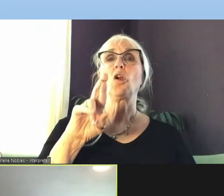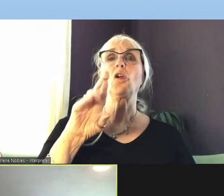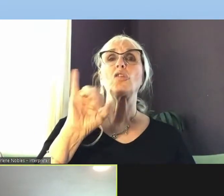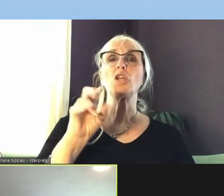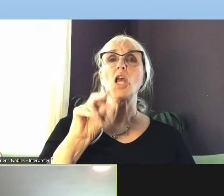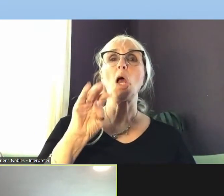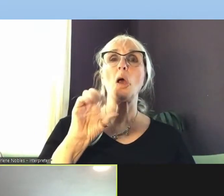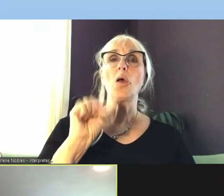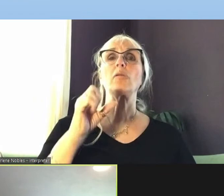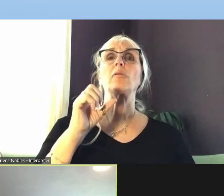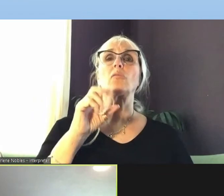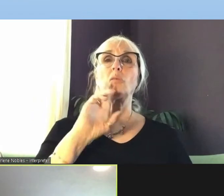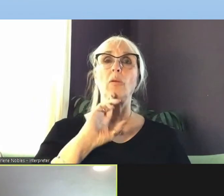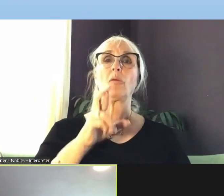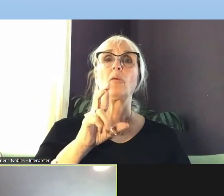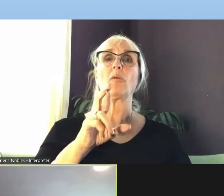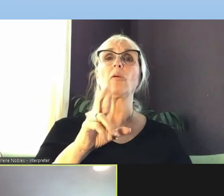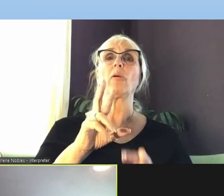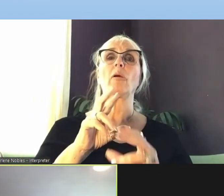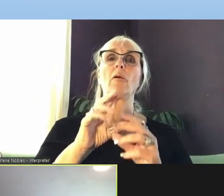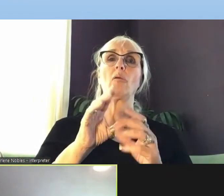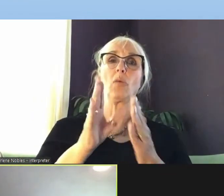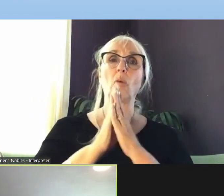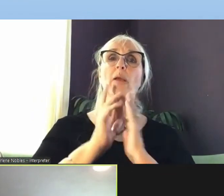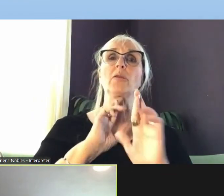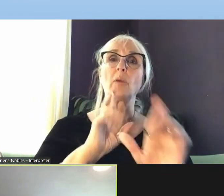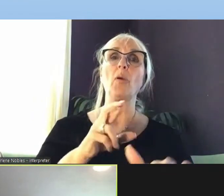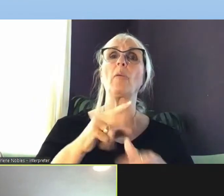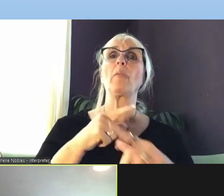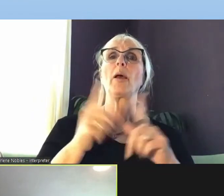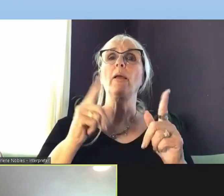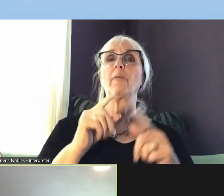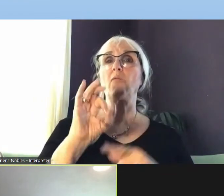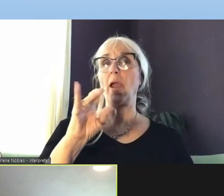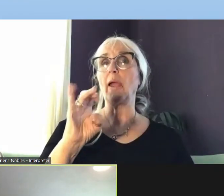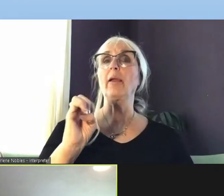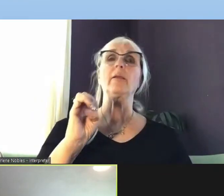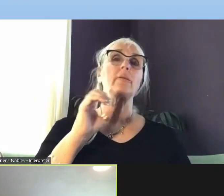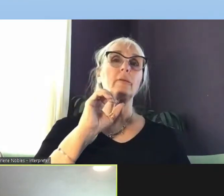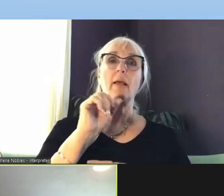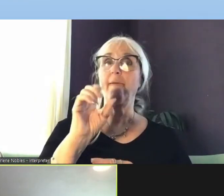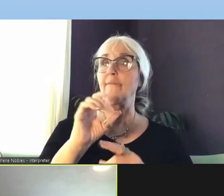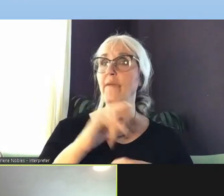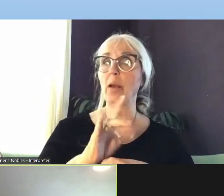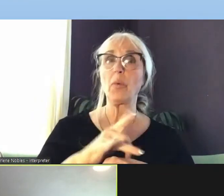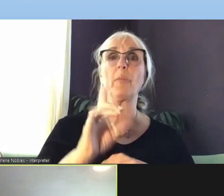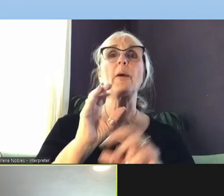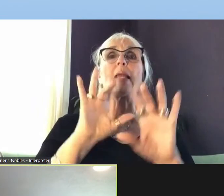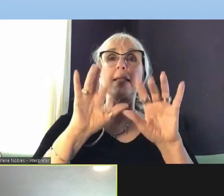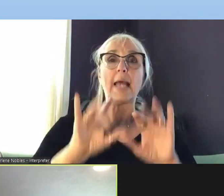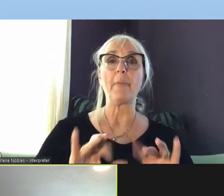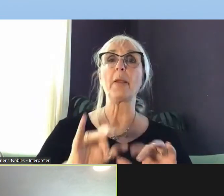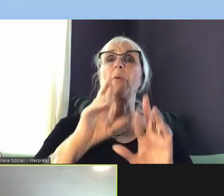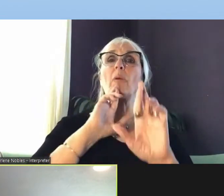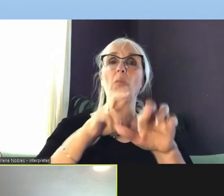actually traveling and going to be unavailable, but he did type up a report that's in your packet. Just kind of a